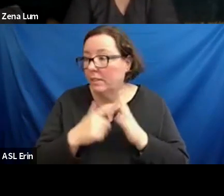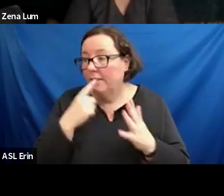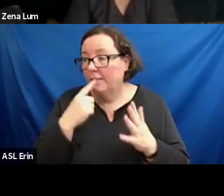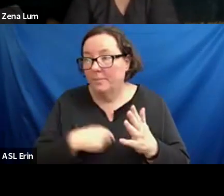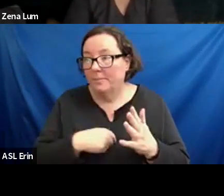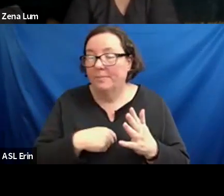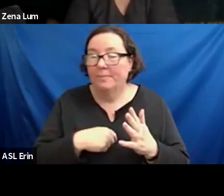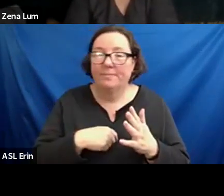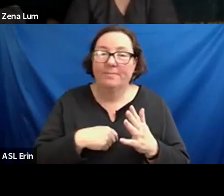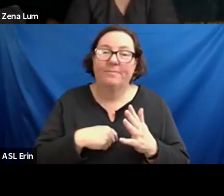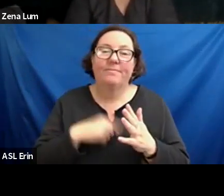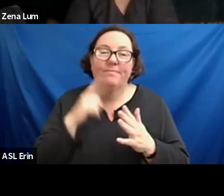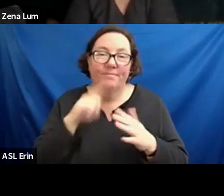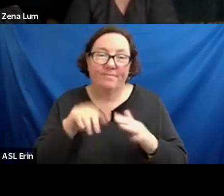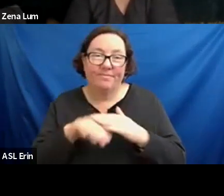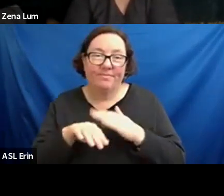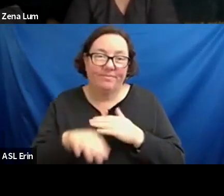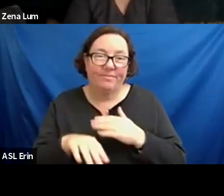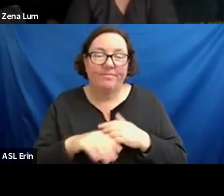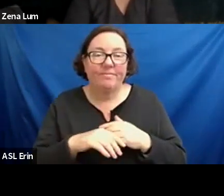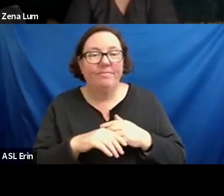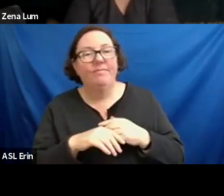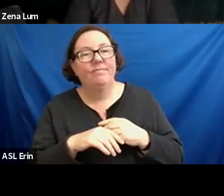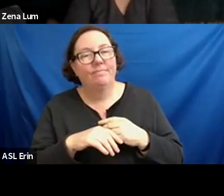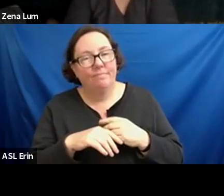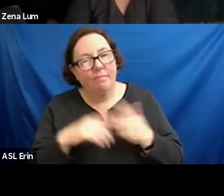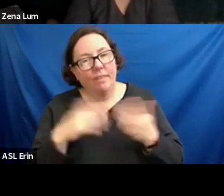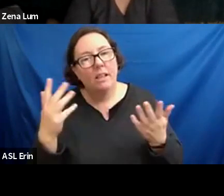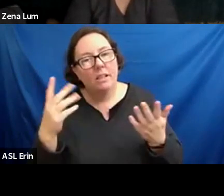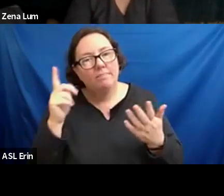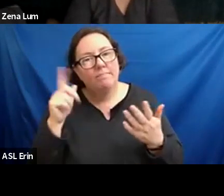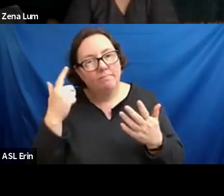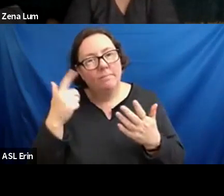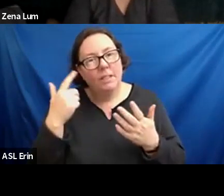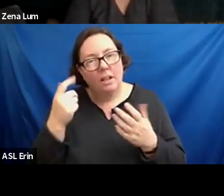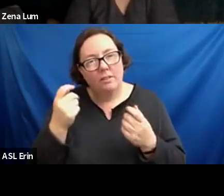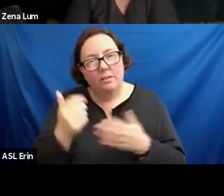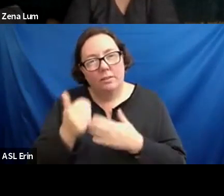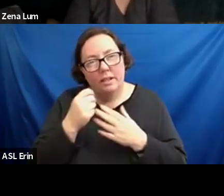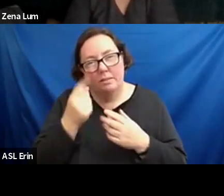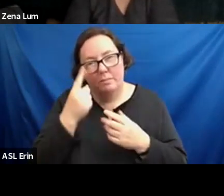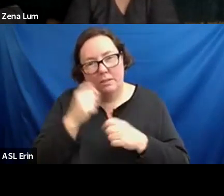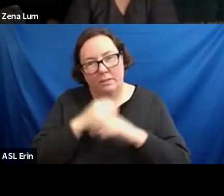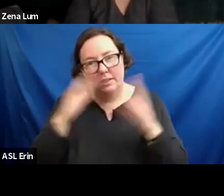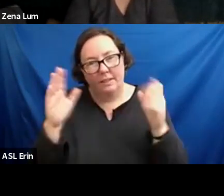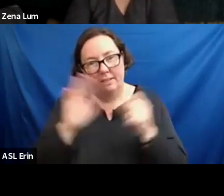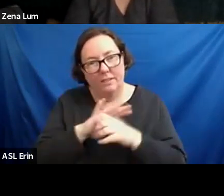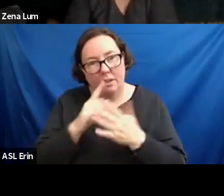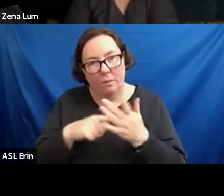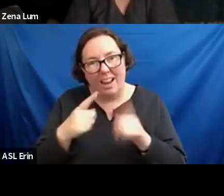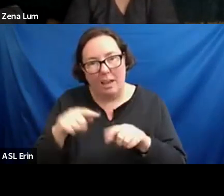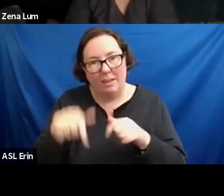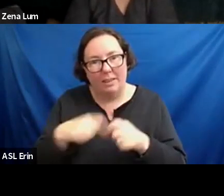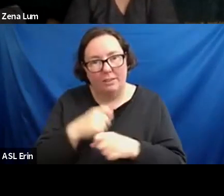criteria for admission, it's logical to understand fully what happened when